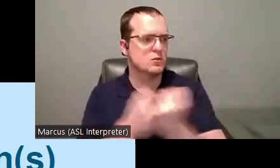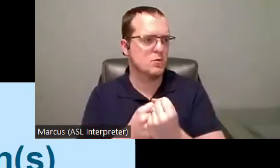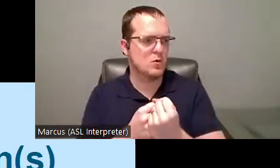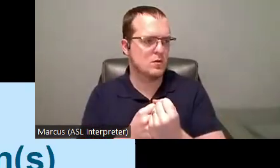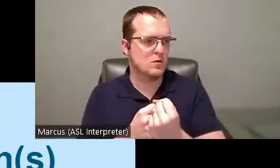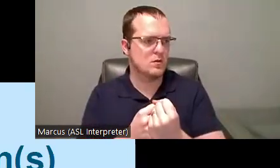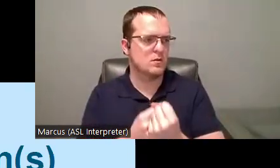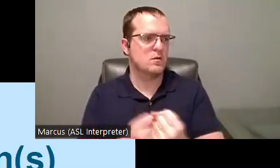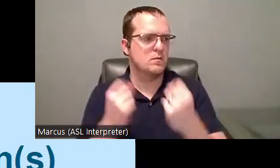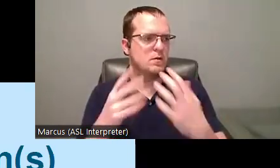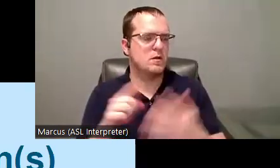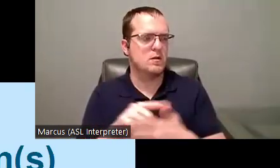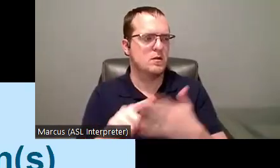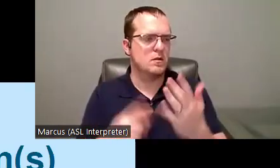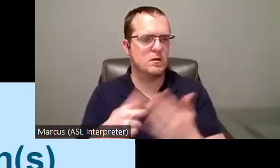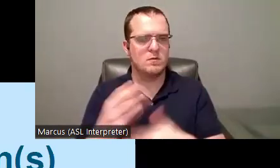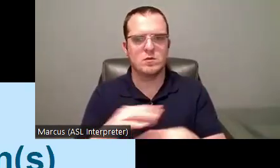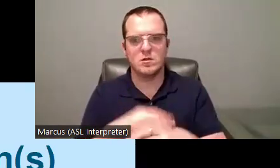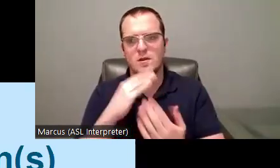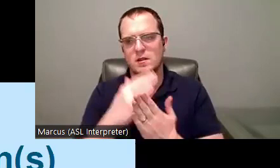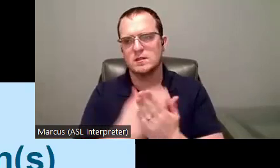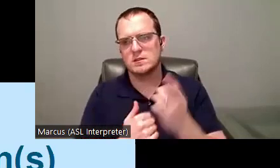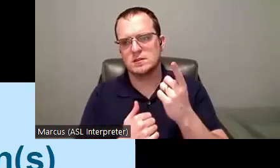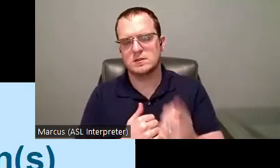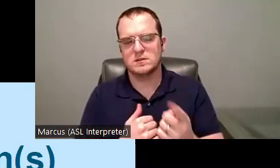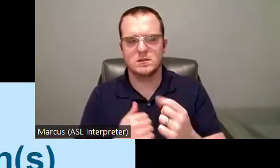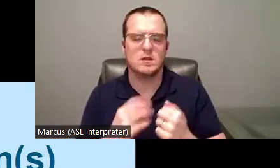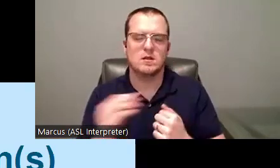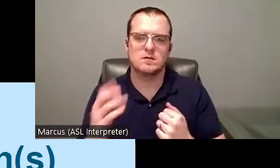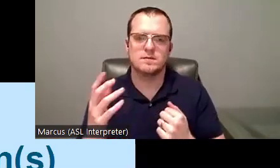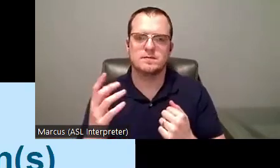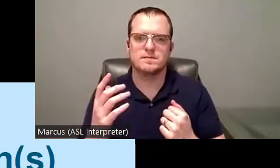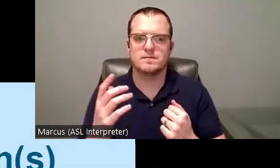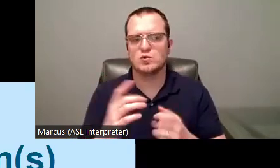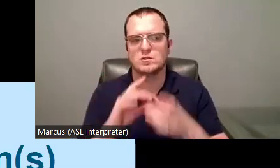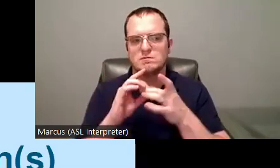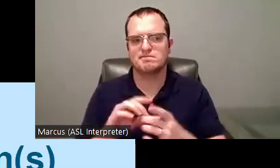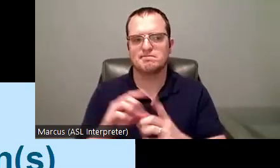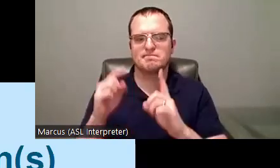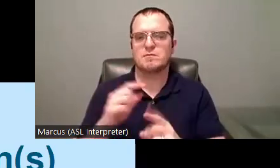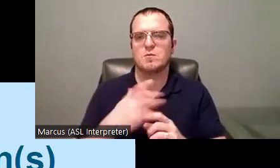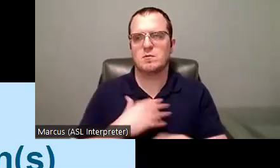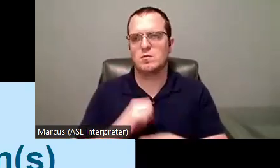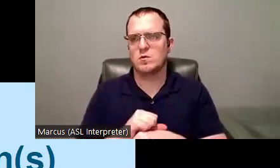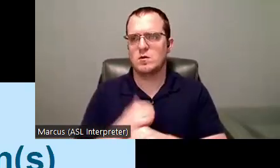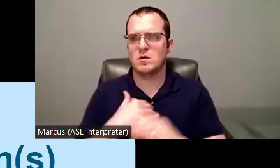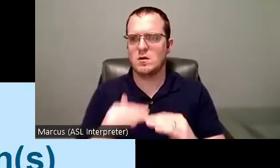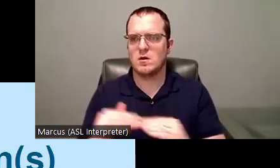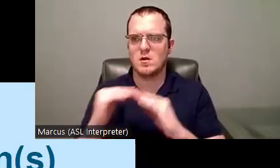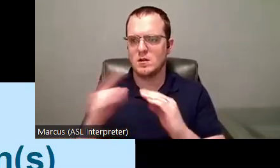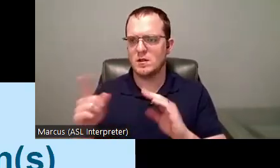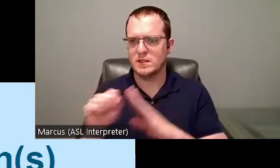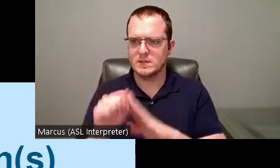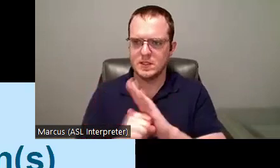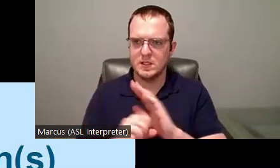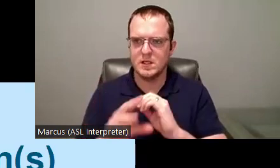a lot of the projects that are on this list, and it speaks to the work that my colleagues are doing at the state